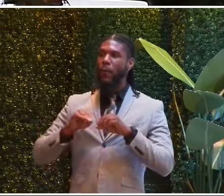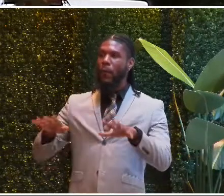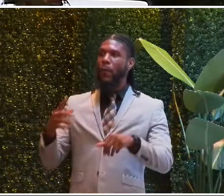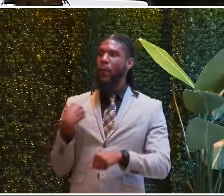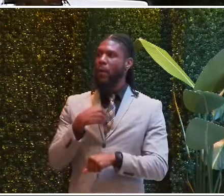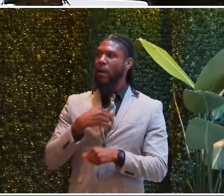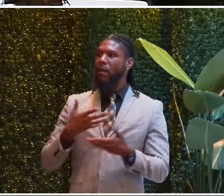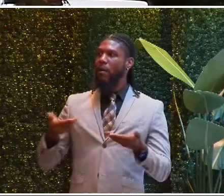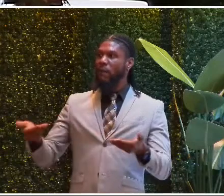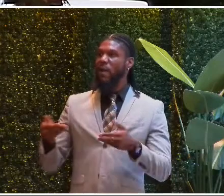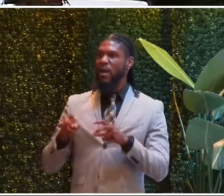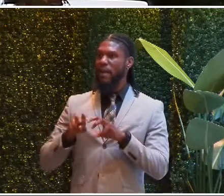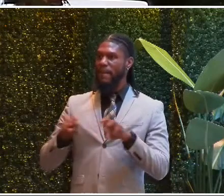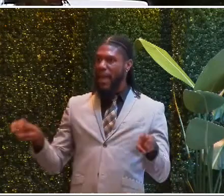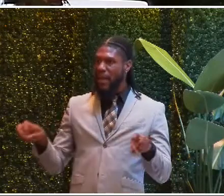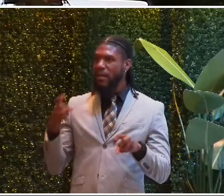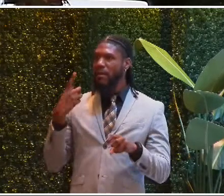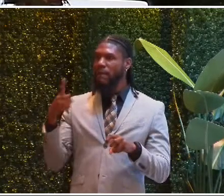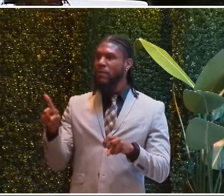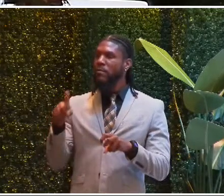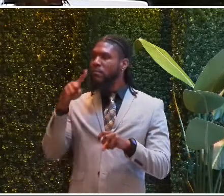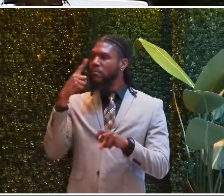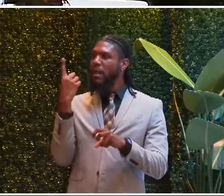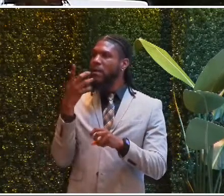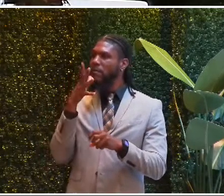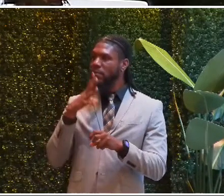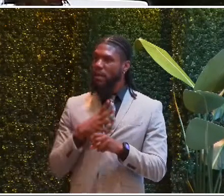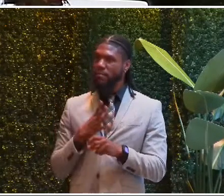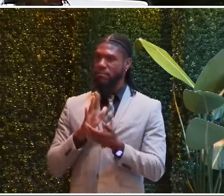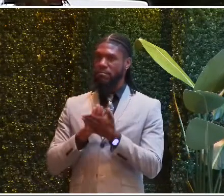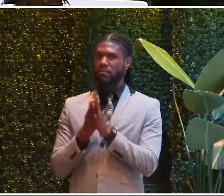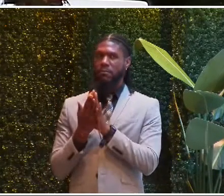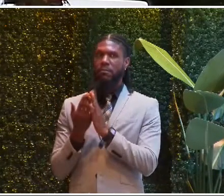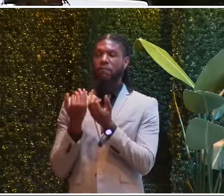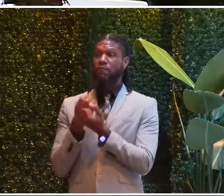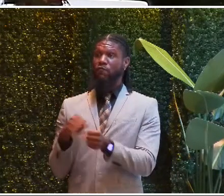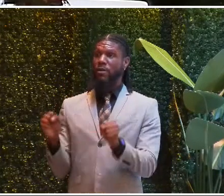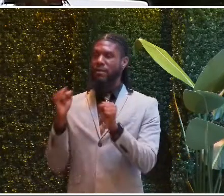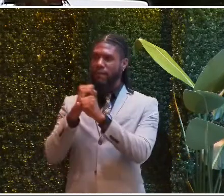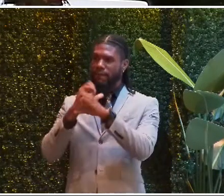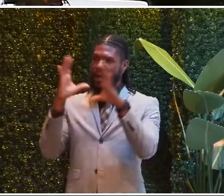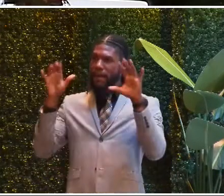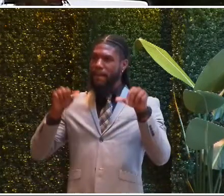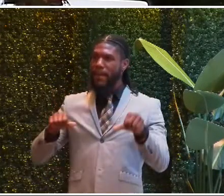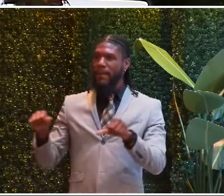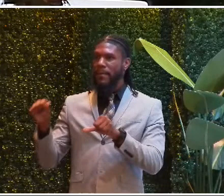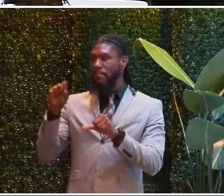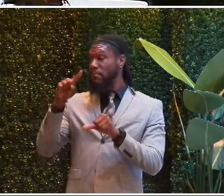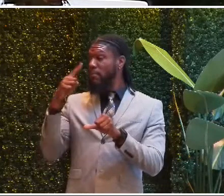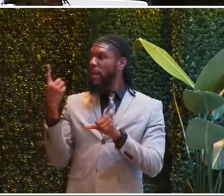Feminism Gets Us Free, Visions of Black Possibility, to join us here on the stage.